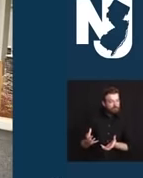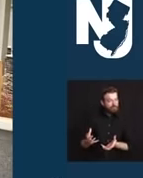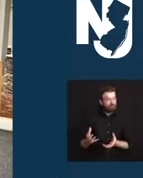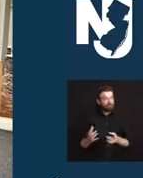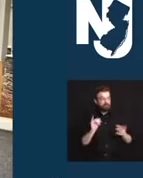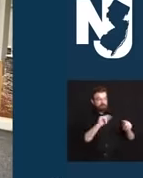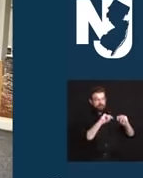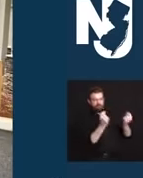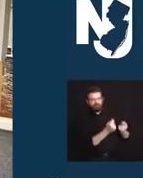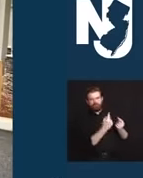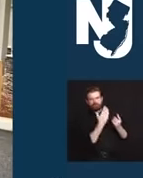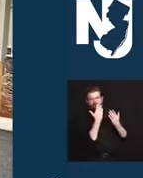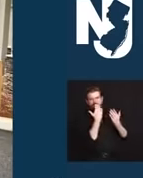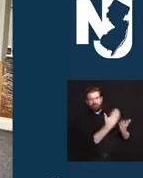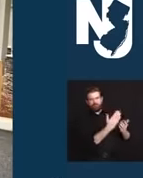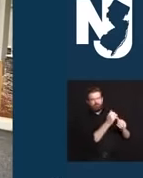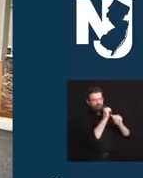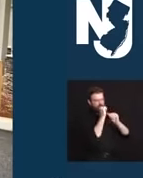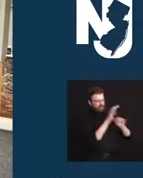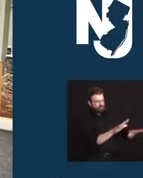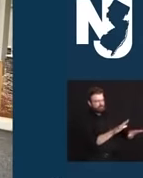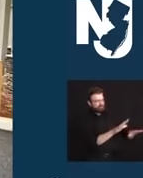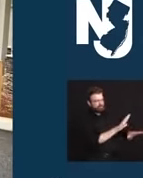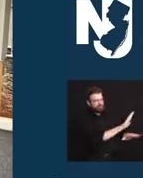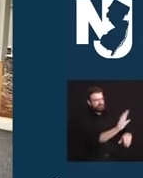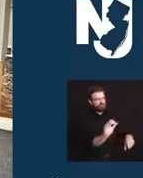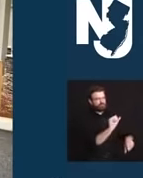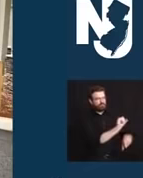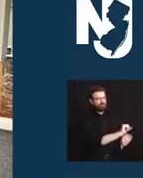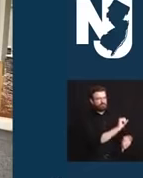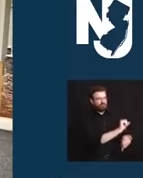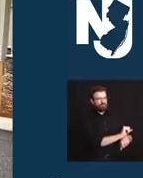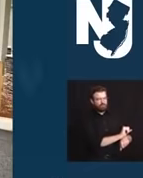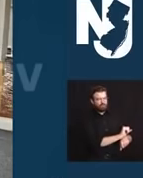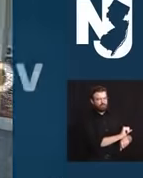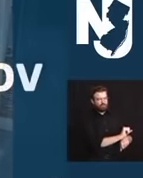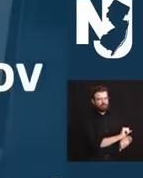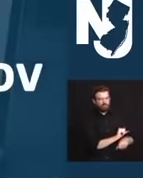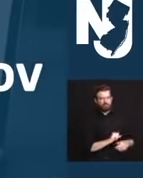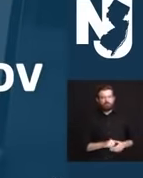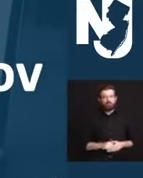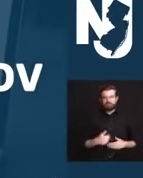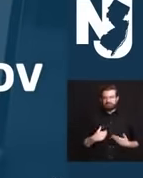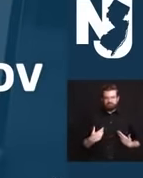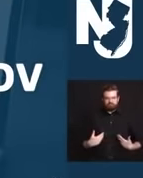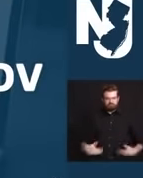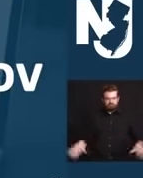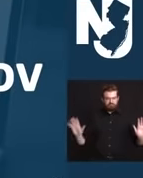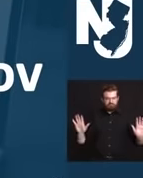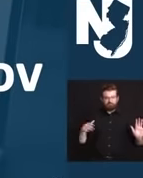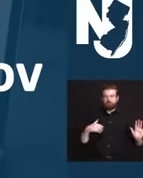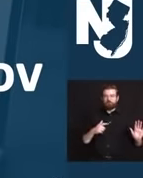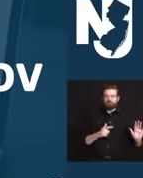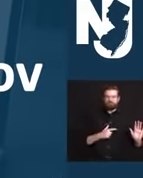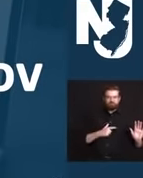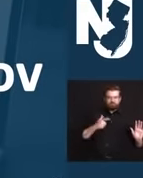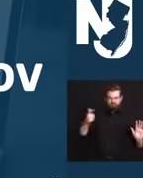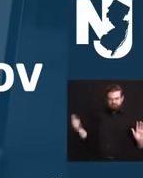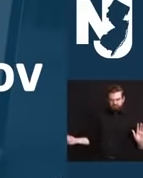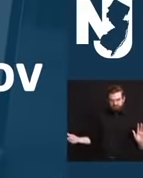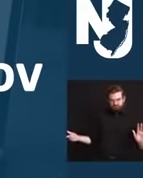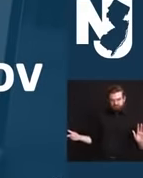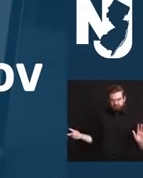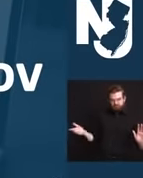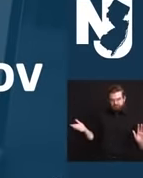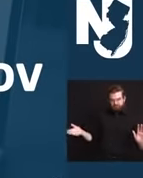you, bless you for everything you do. This is as good a place for me to end right now, so please help me welcome the woman who needs no introduction, the Commissioner